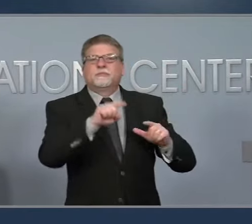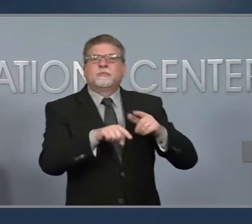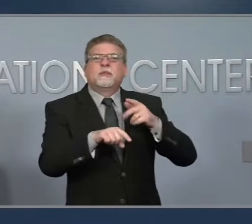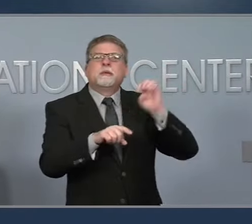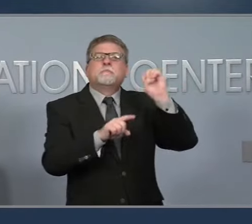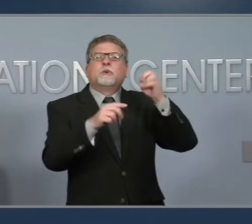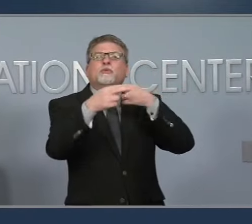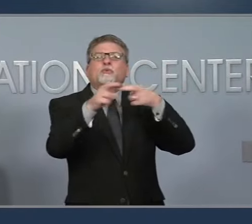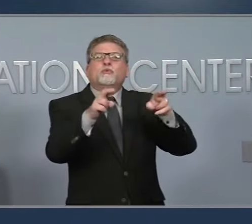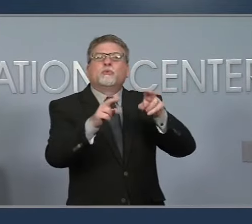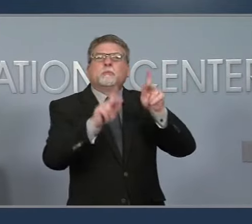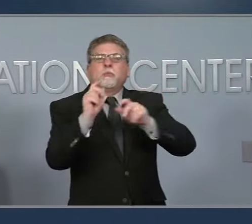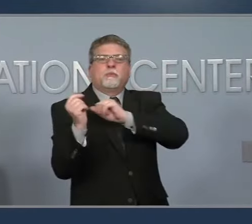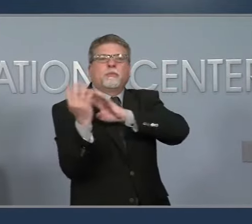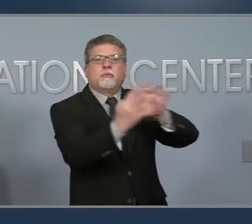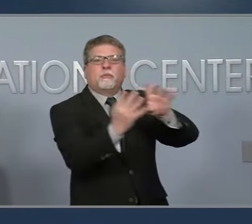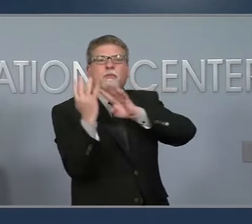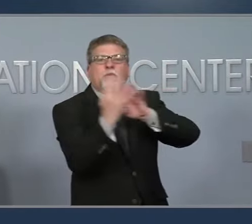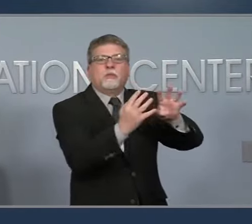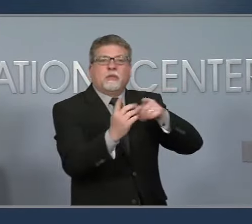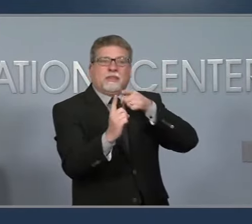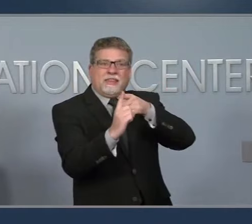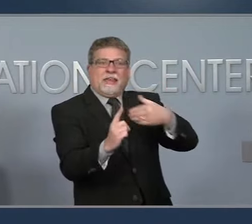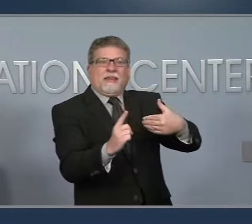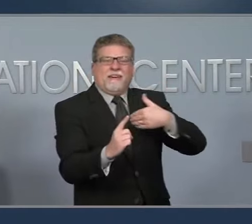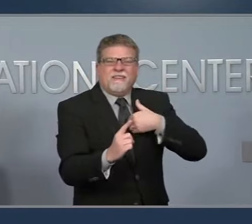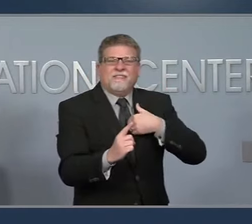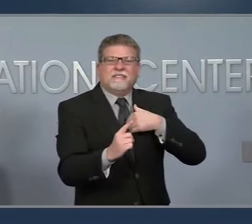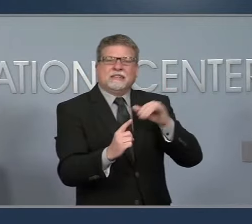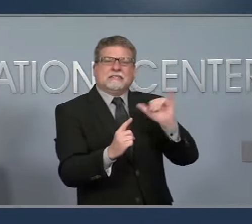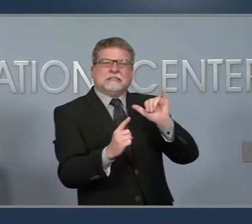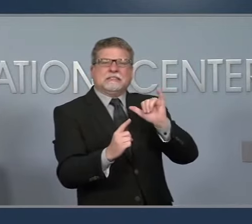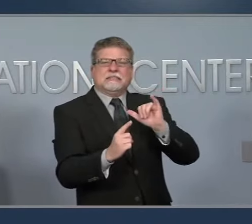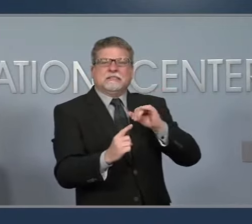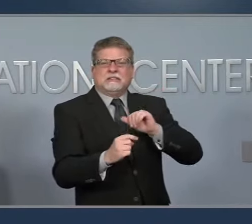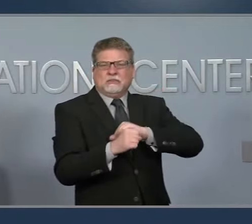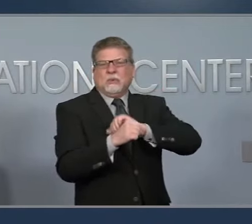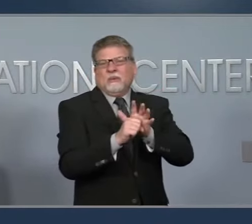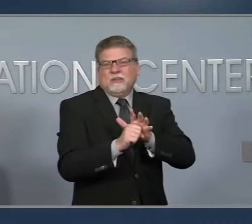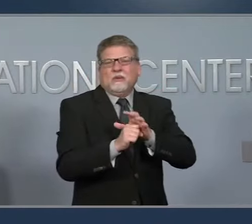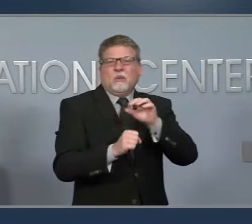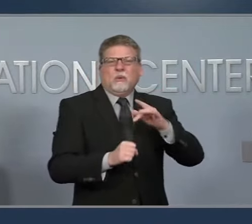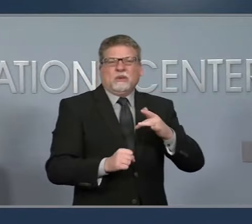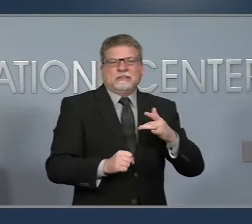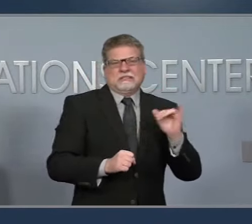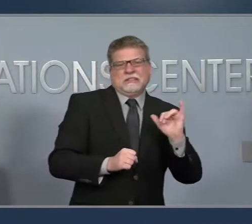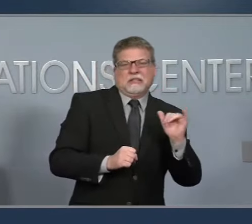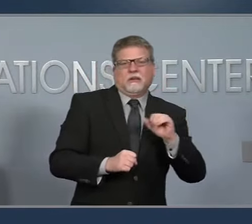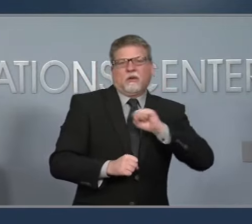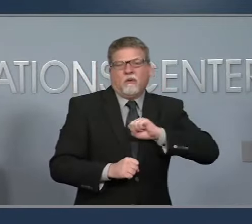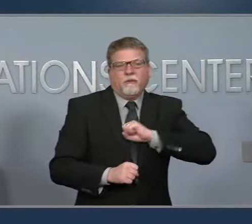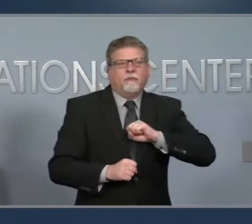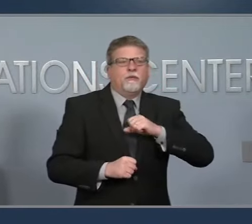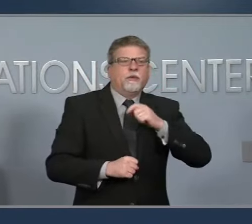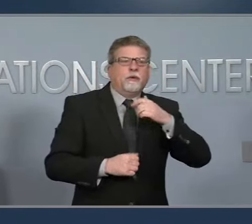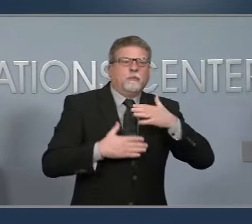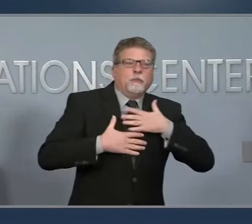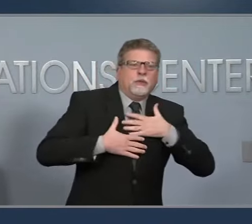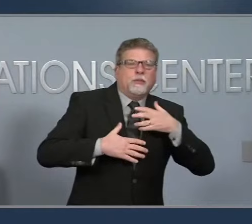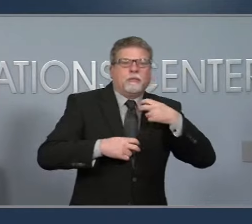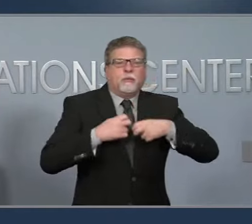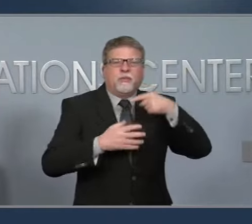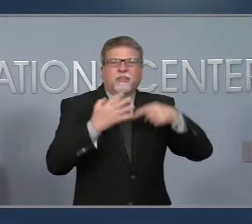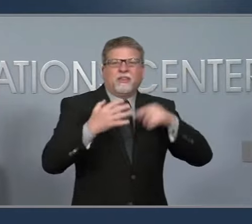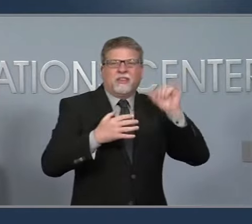with COVID-like symptoms. This is one of our early warning systems for COVID-19. The yellow line, which represents this